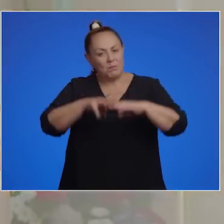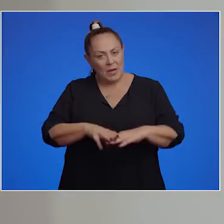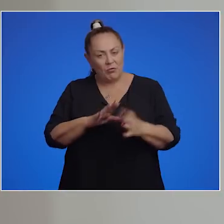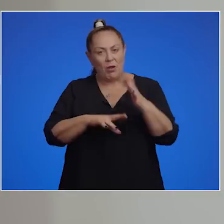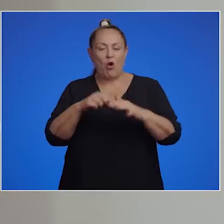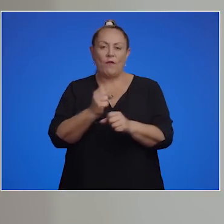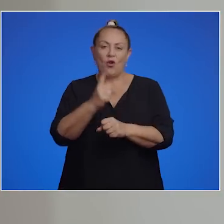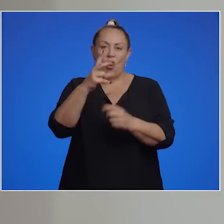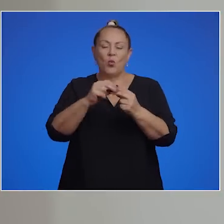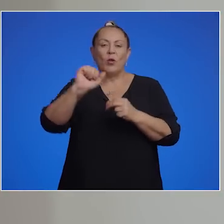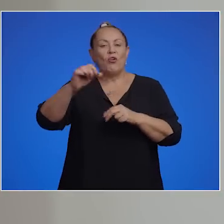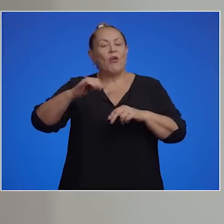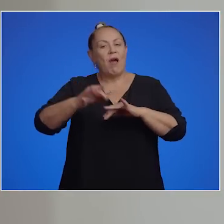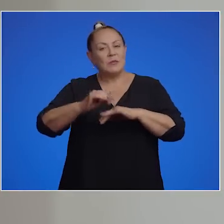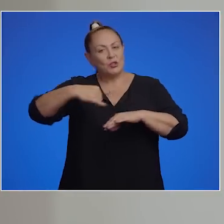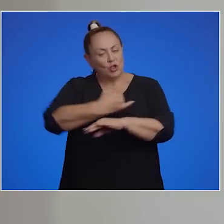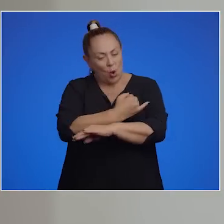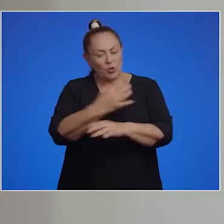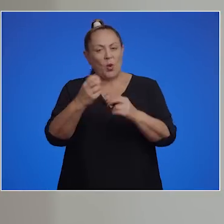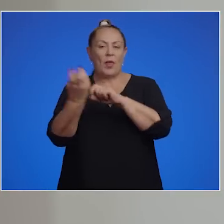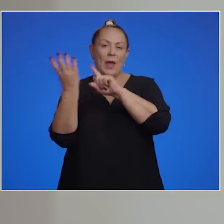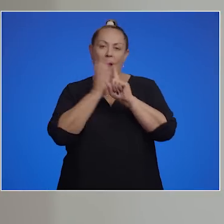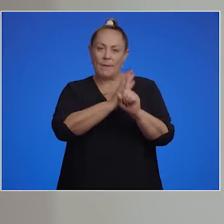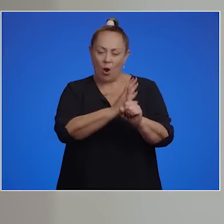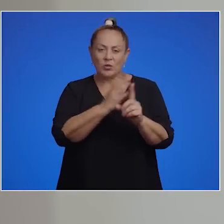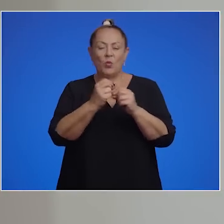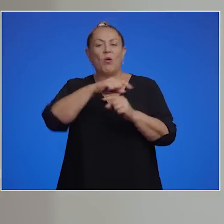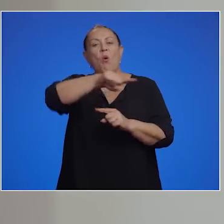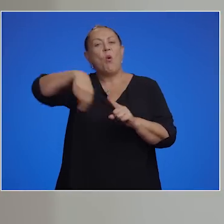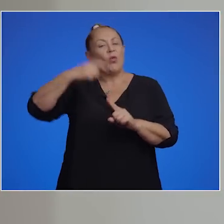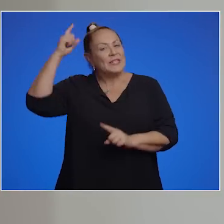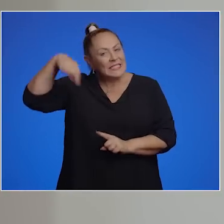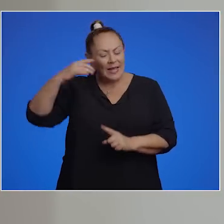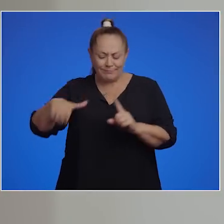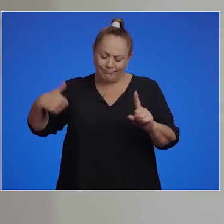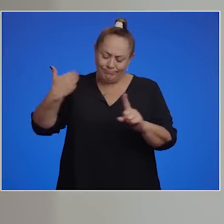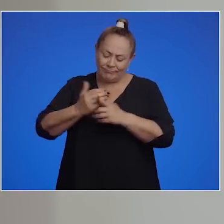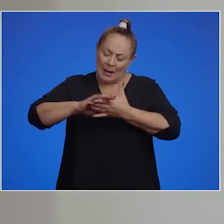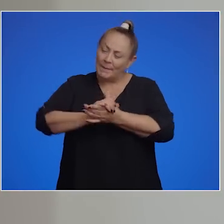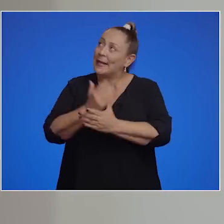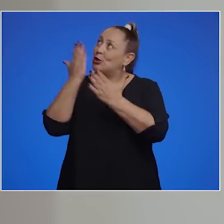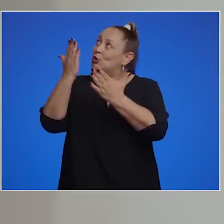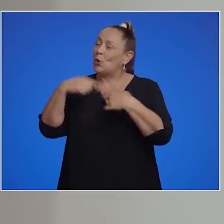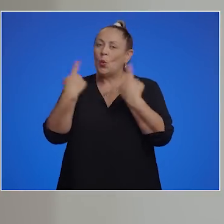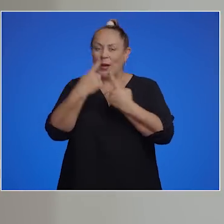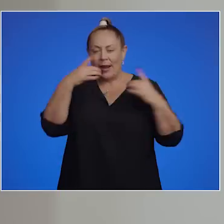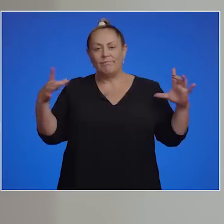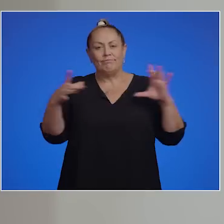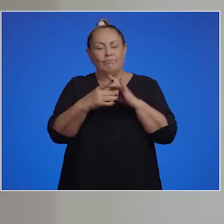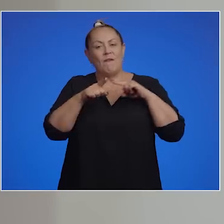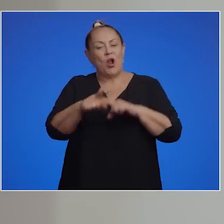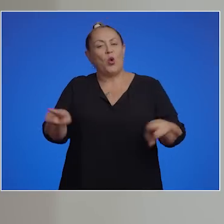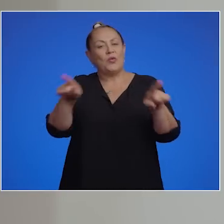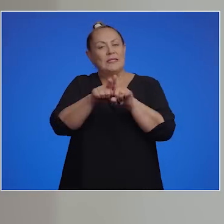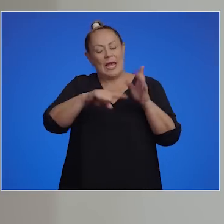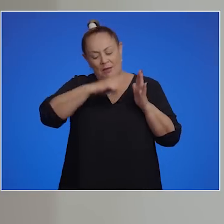Blessed Virgin Mary, Mother of God, with Blessed Joseph, her spouse, with the blessed apostles, and all the saints who have pleased you throughout the ages, we may merit